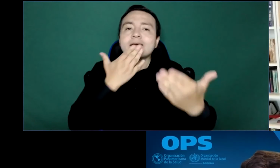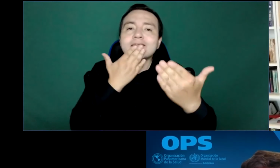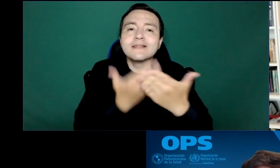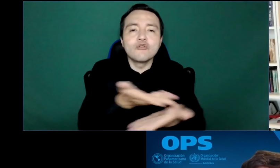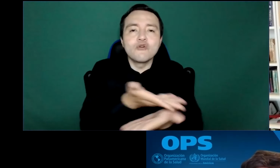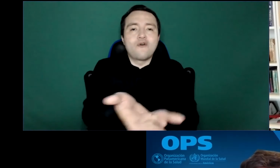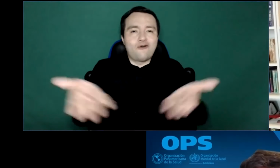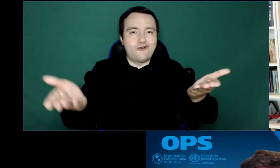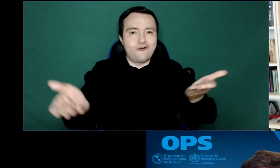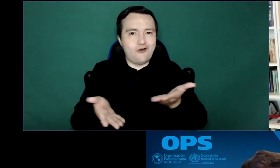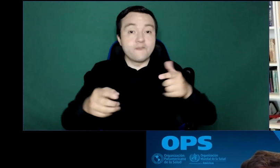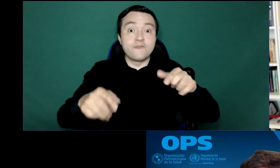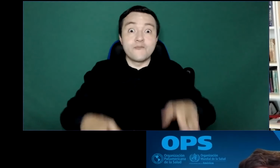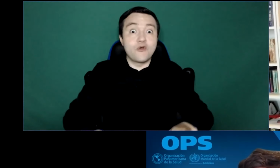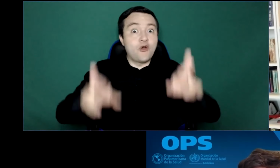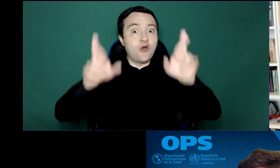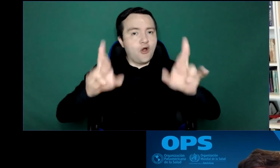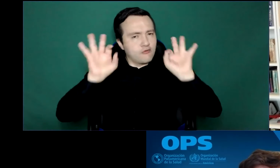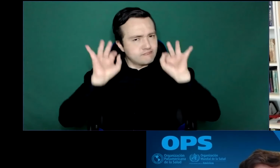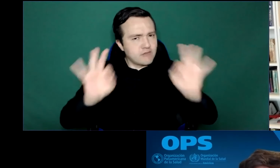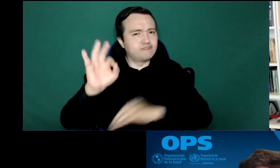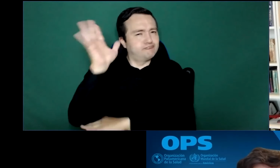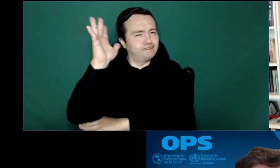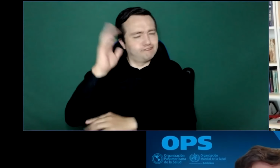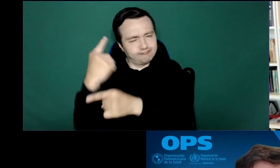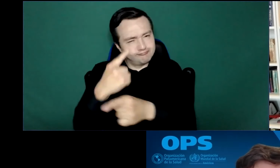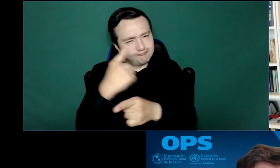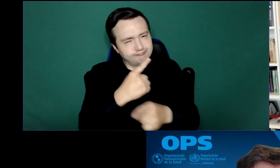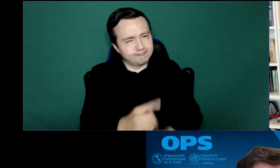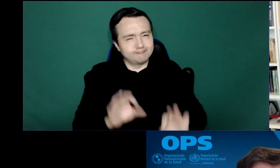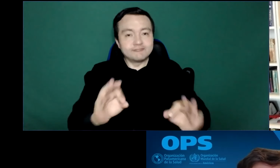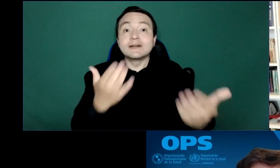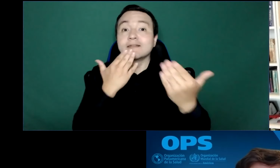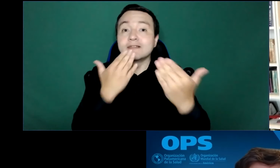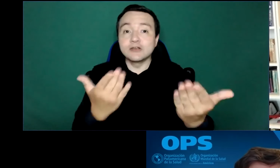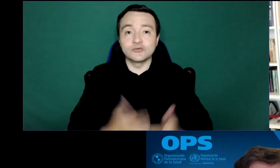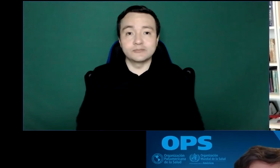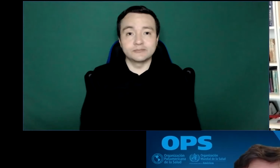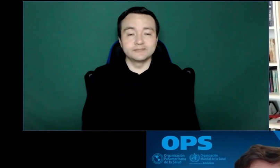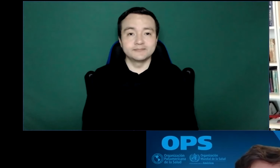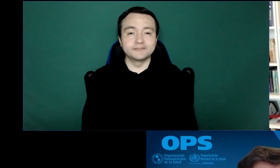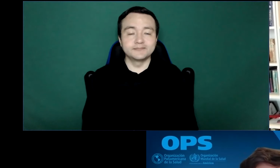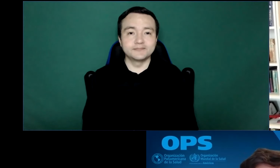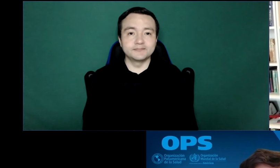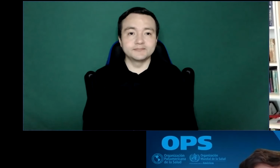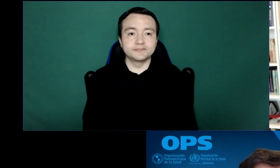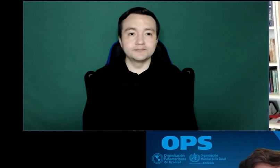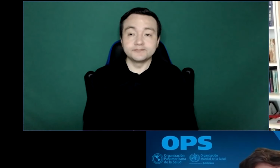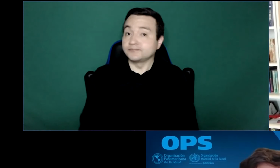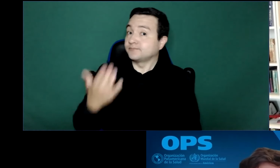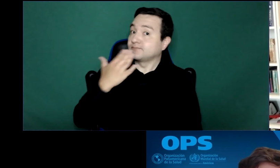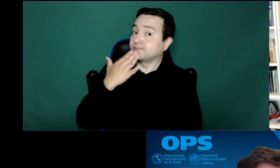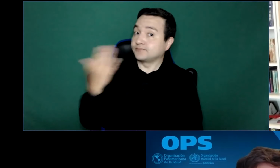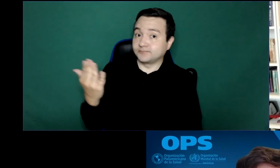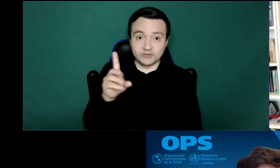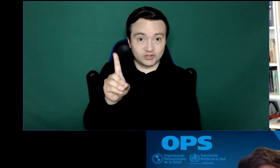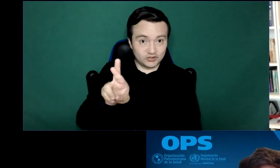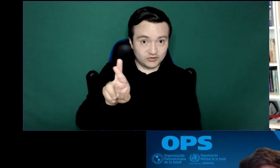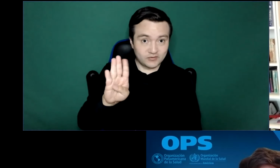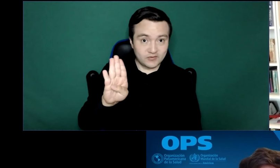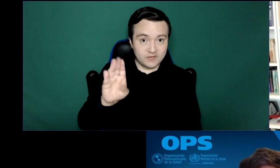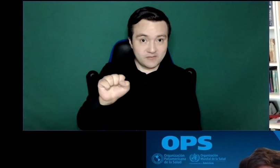Thank you all very much, and a successful and productive webinar. Thank you. Thank you very much, Dr. Barbosa, for